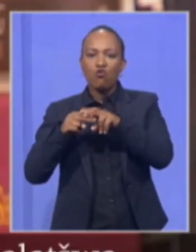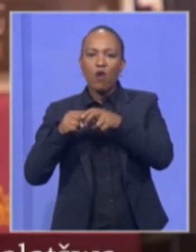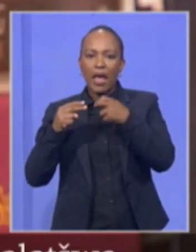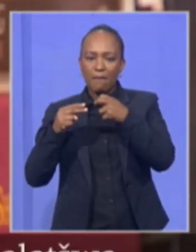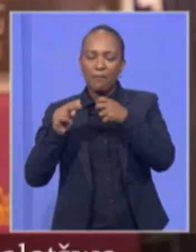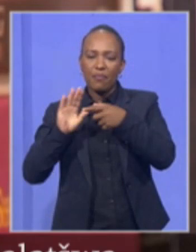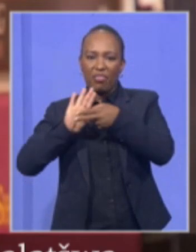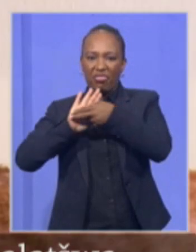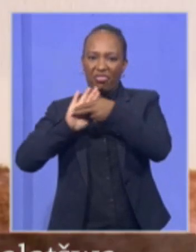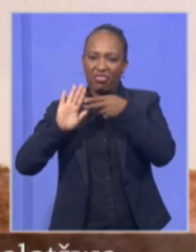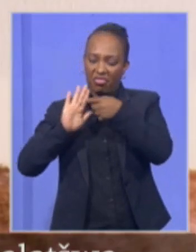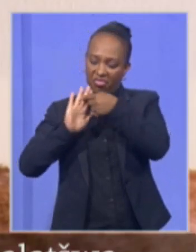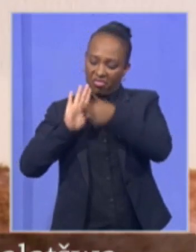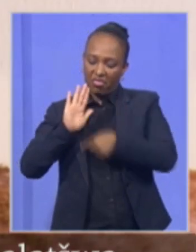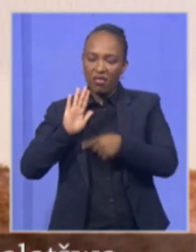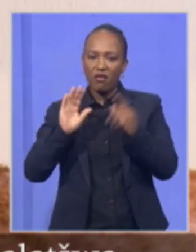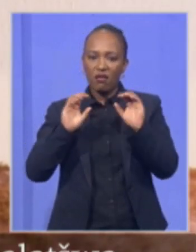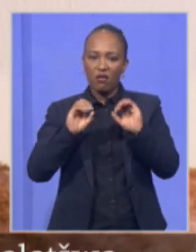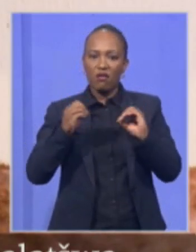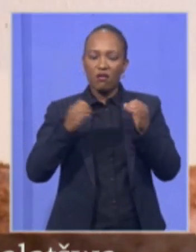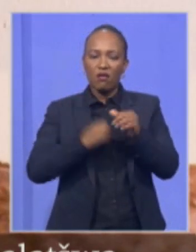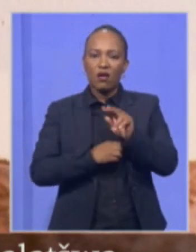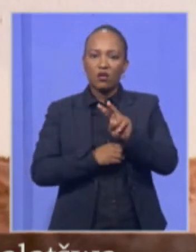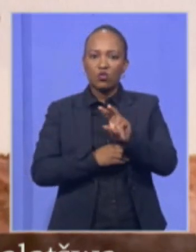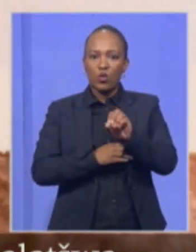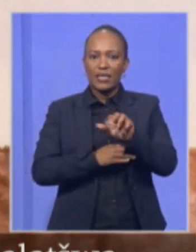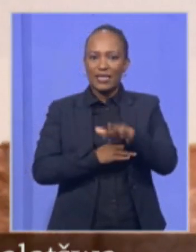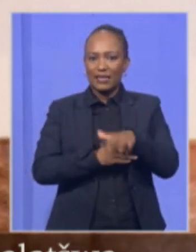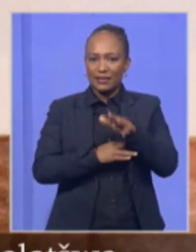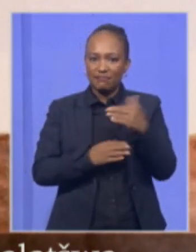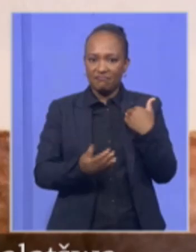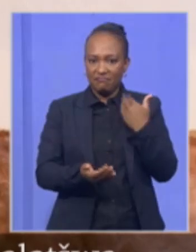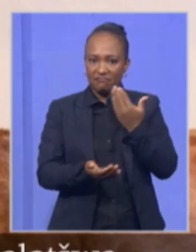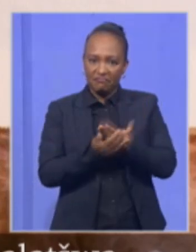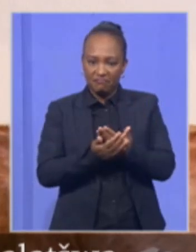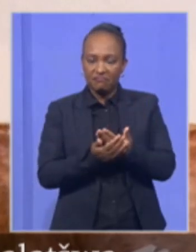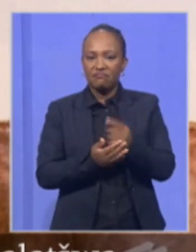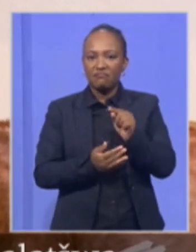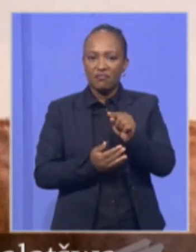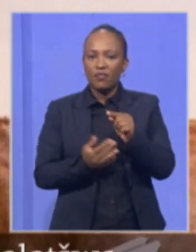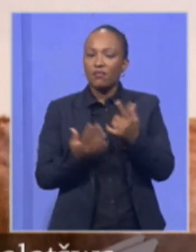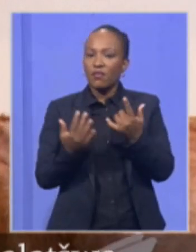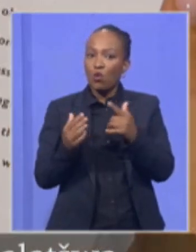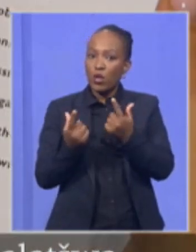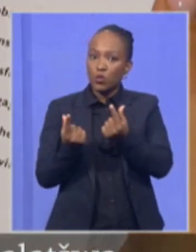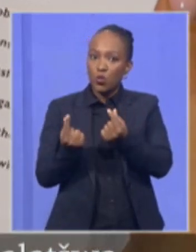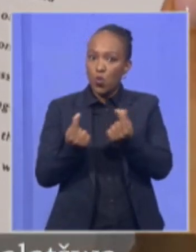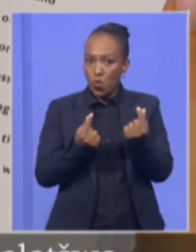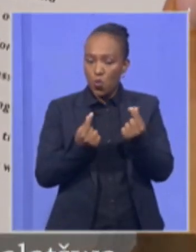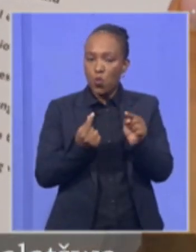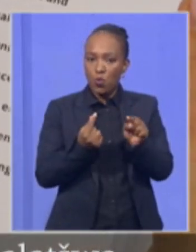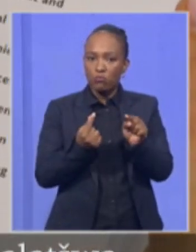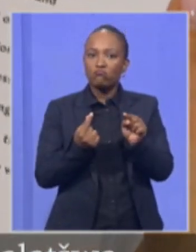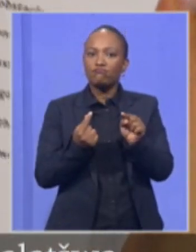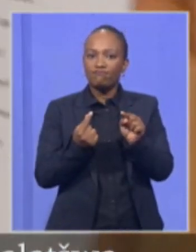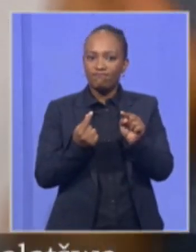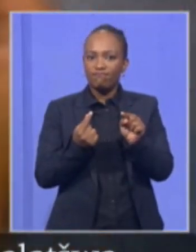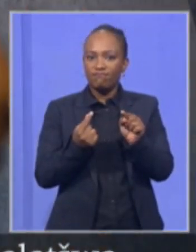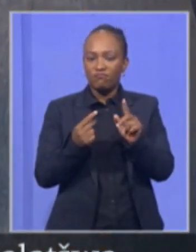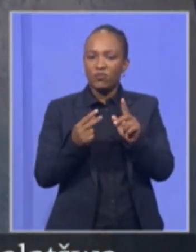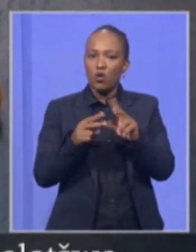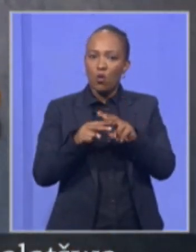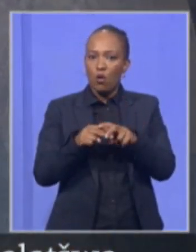Mokgatlo woo o sa le go ipelaetša go tloga ka ngwaga wa 2019 o dumela gore ba dira tša phaku ga ba swanela ke go ba